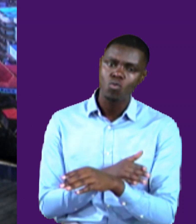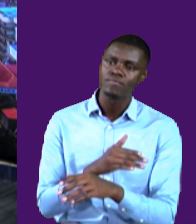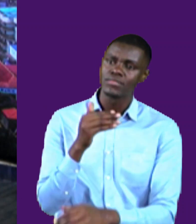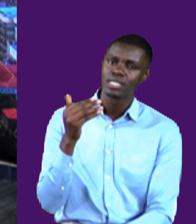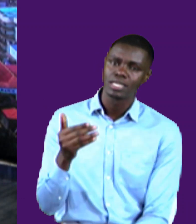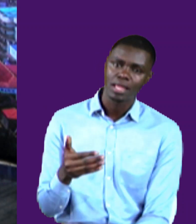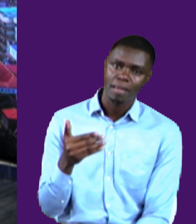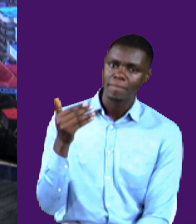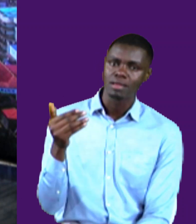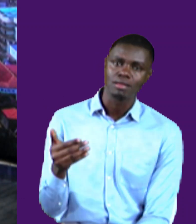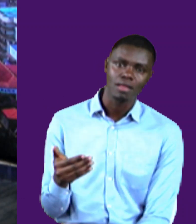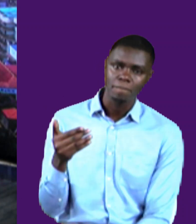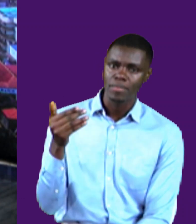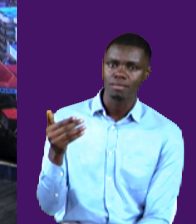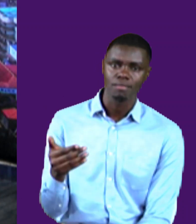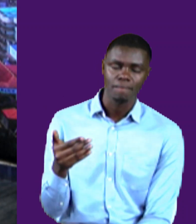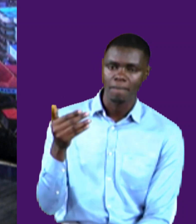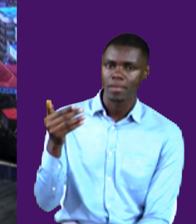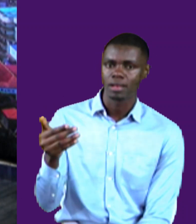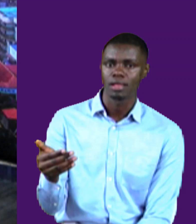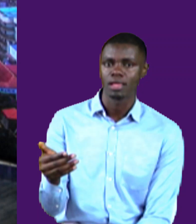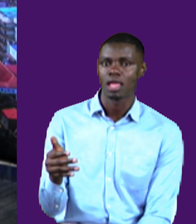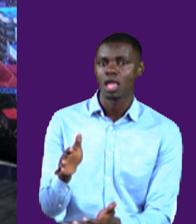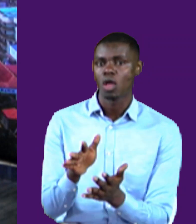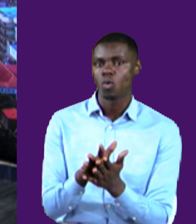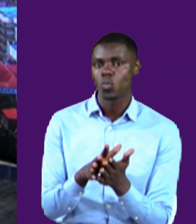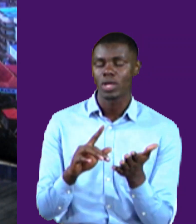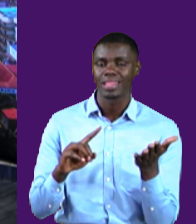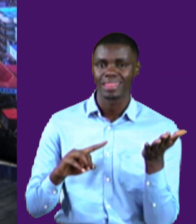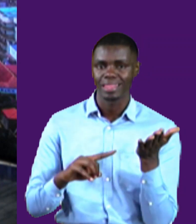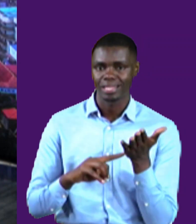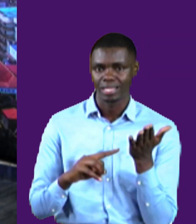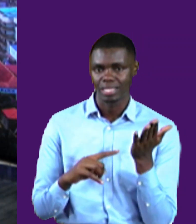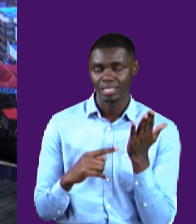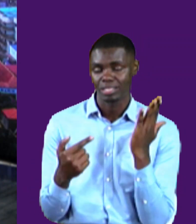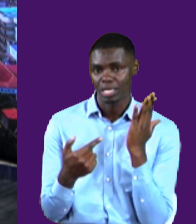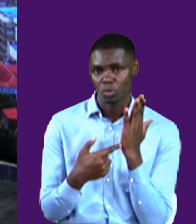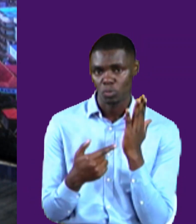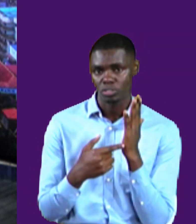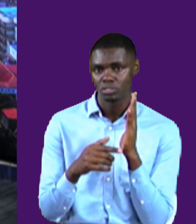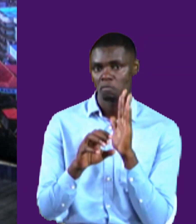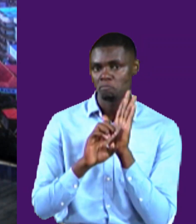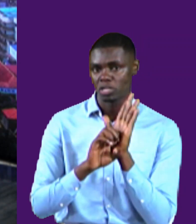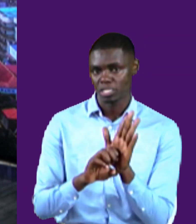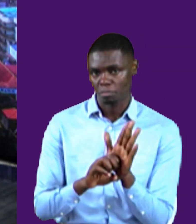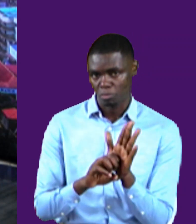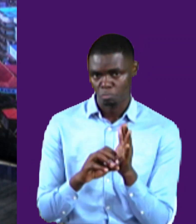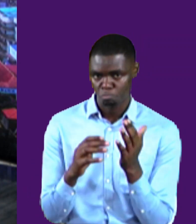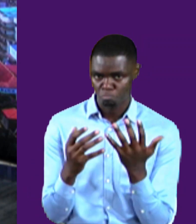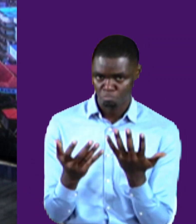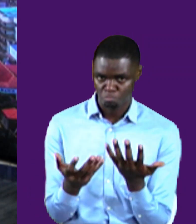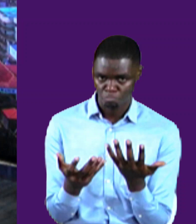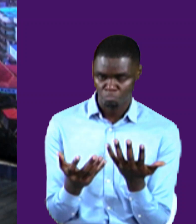by day with the technology. For example, you find that